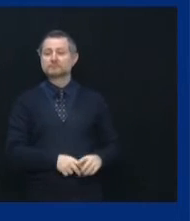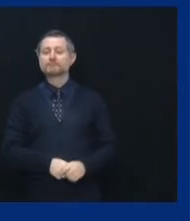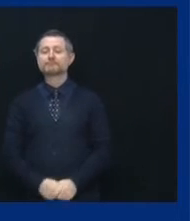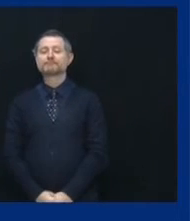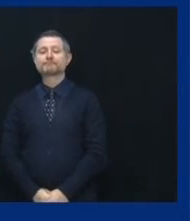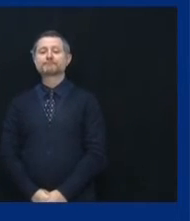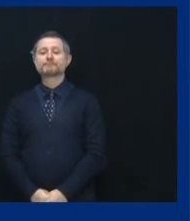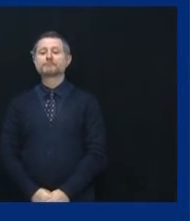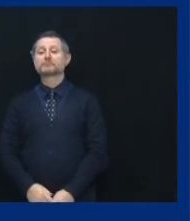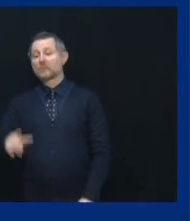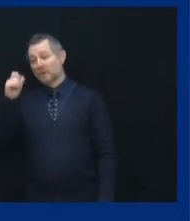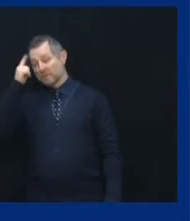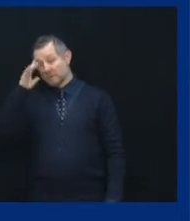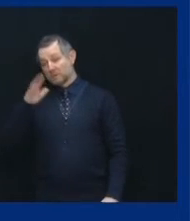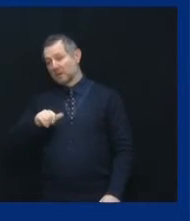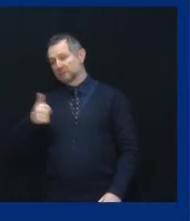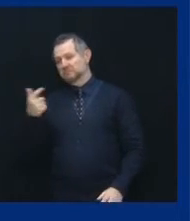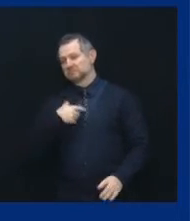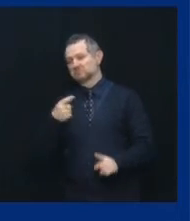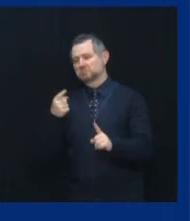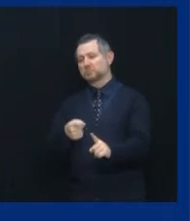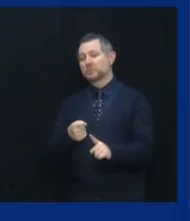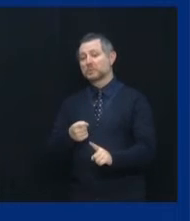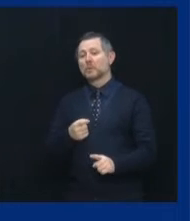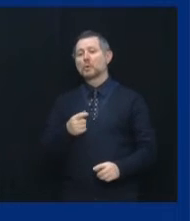But the other point, Juan, about the